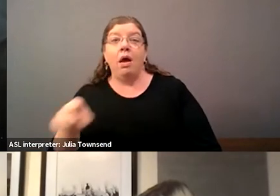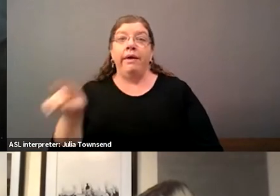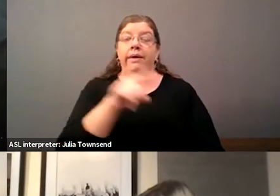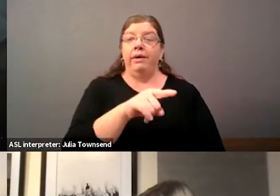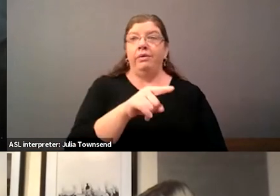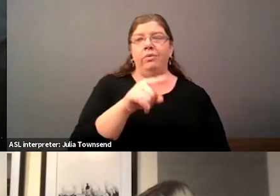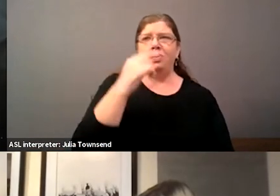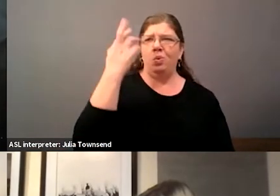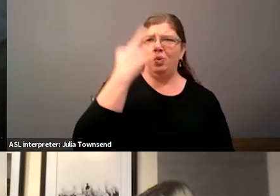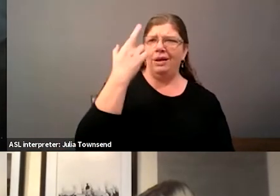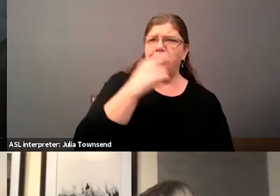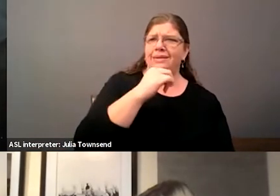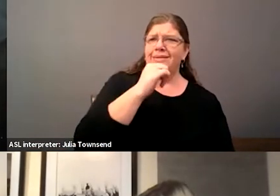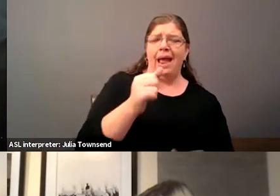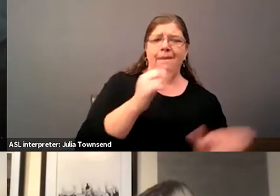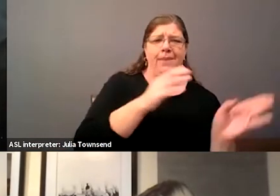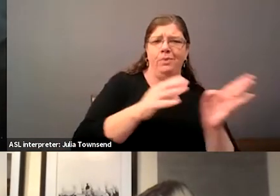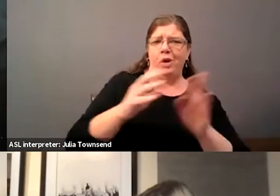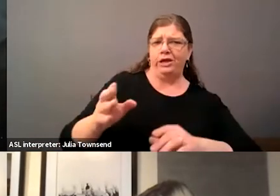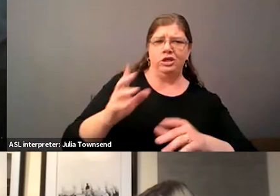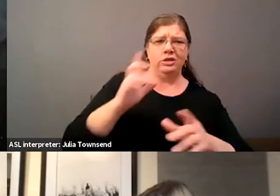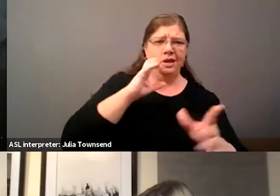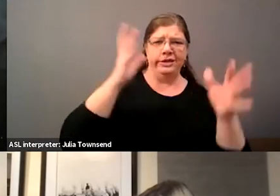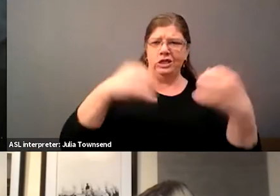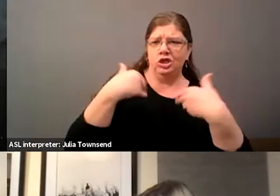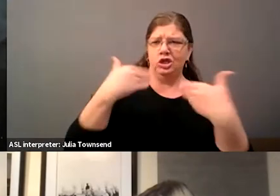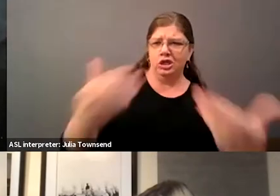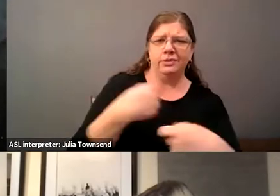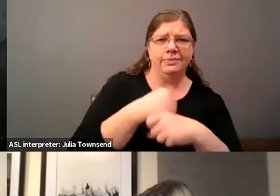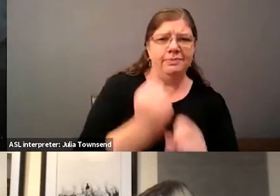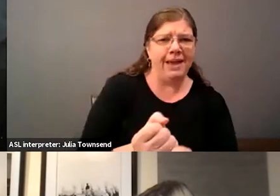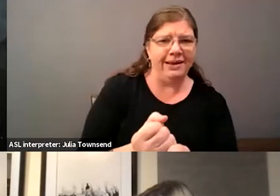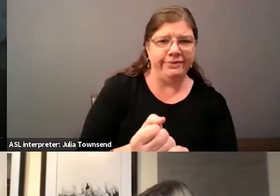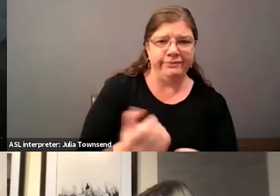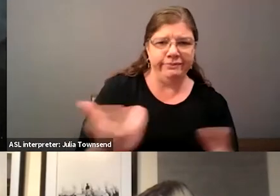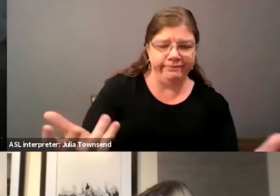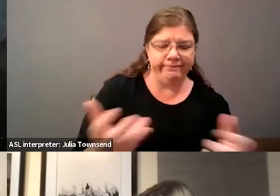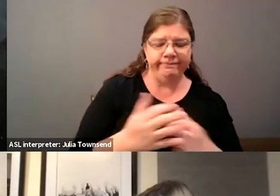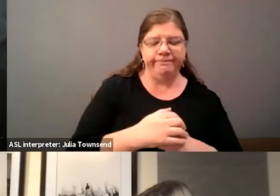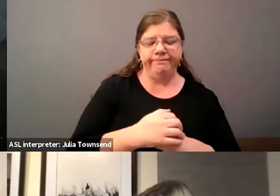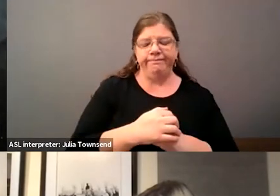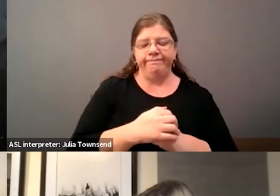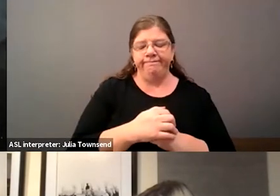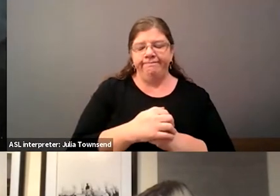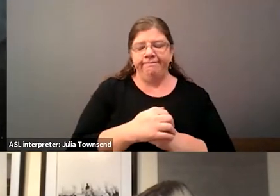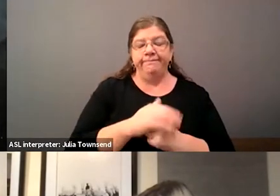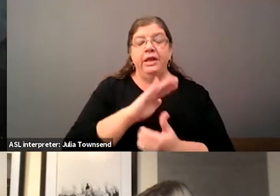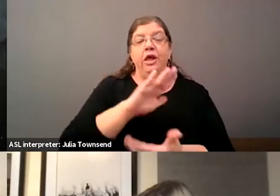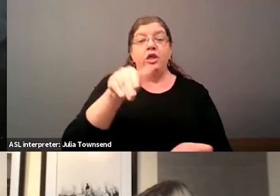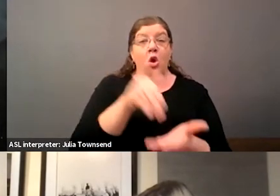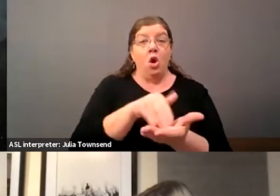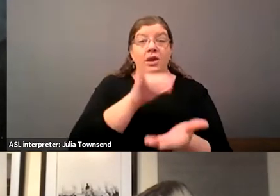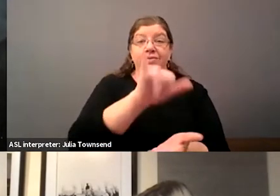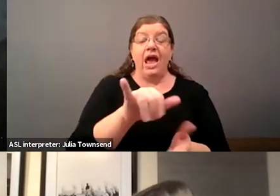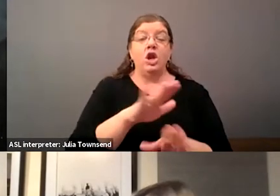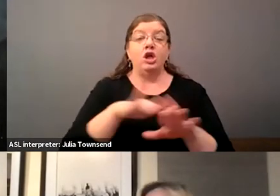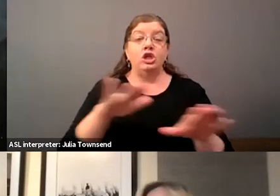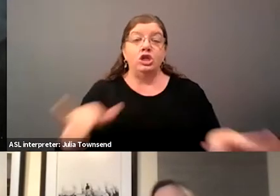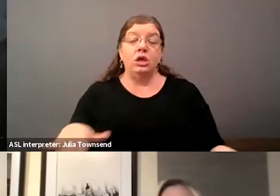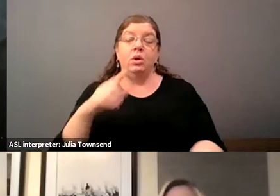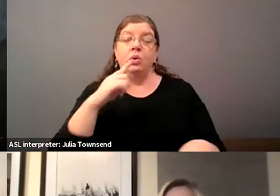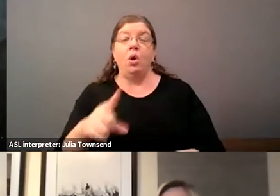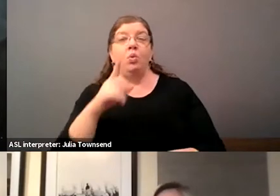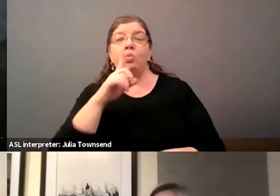would view as extreme lack of preparation planning and decision making yet at the heart of all of this are our children who are declining on all fronts